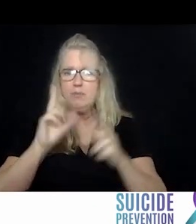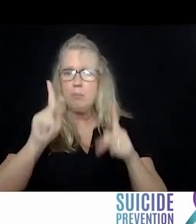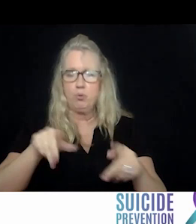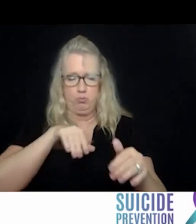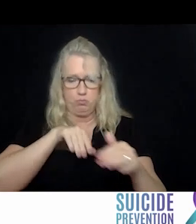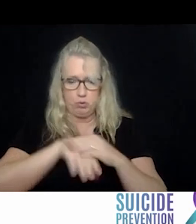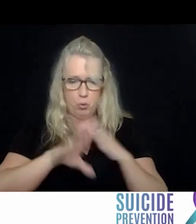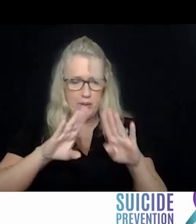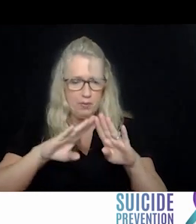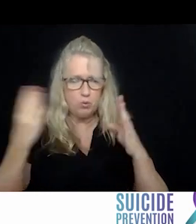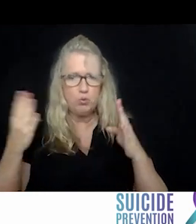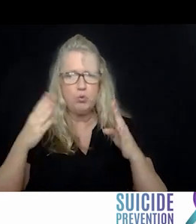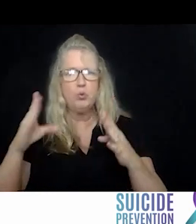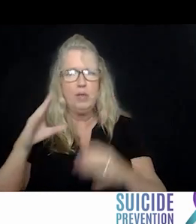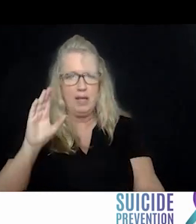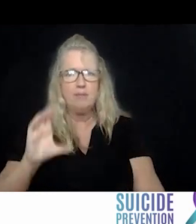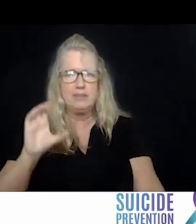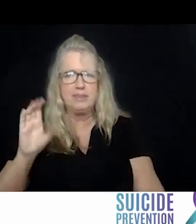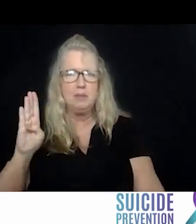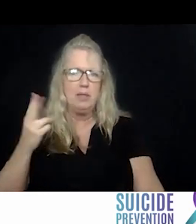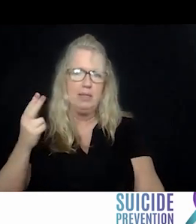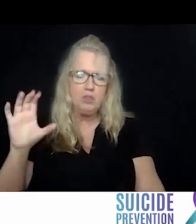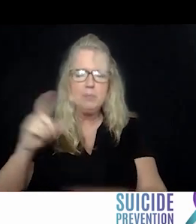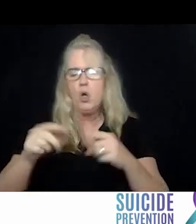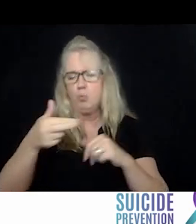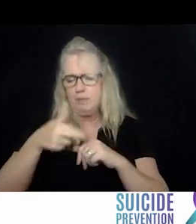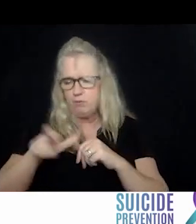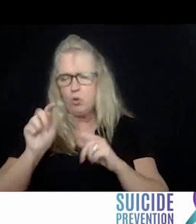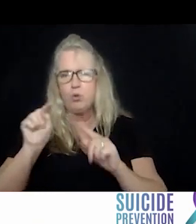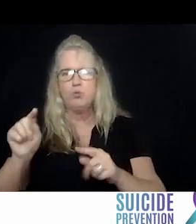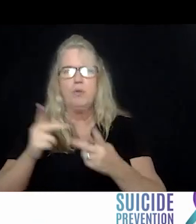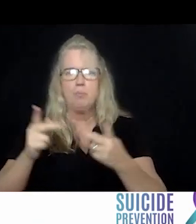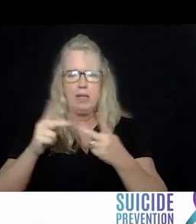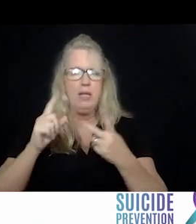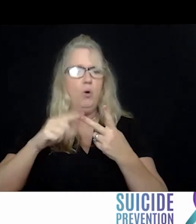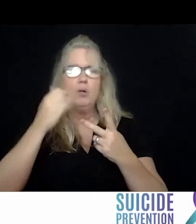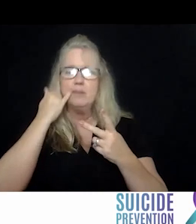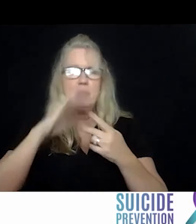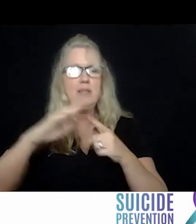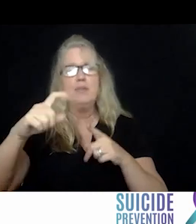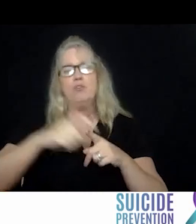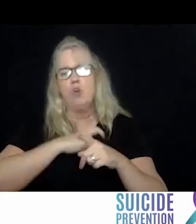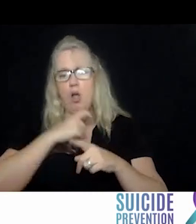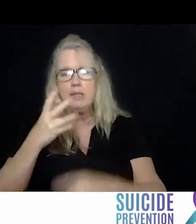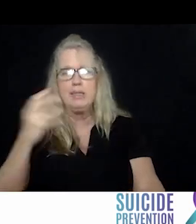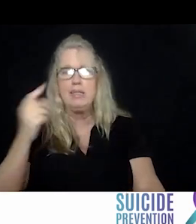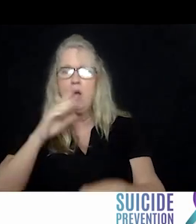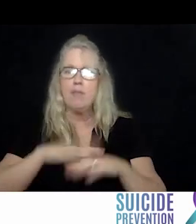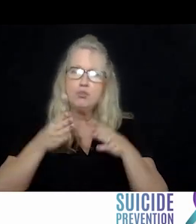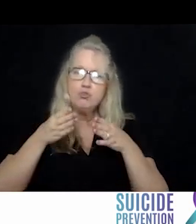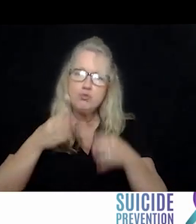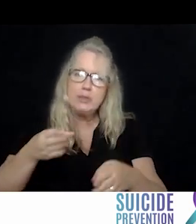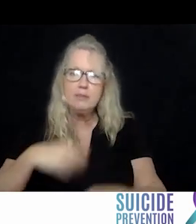door of a CCBHC, someone getting a referral to a CCBHC, somebody just calling the CCBHC off the street,